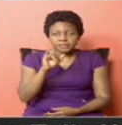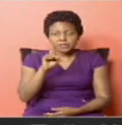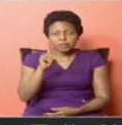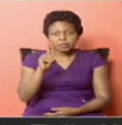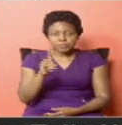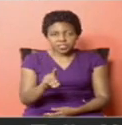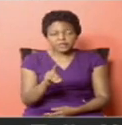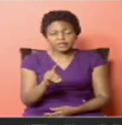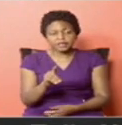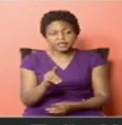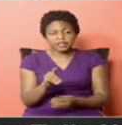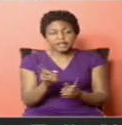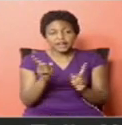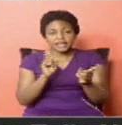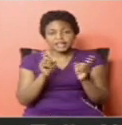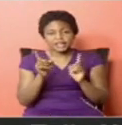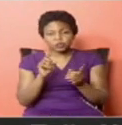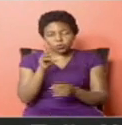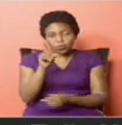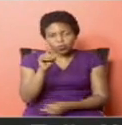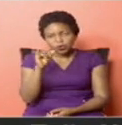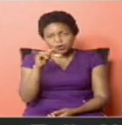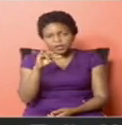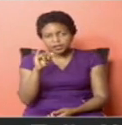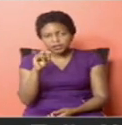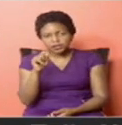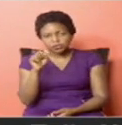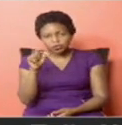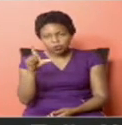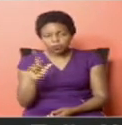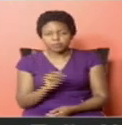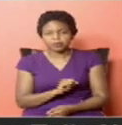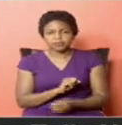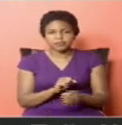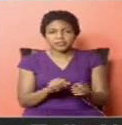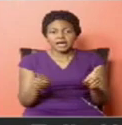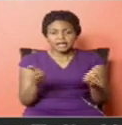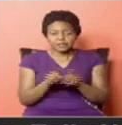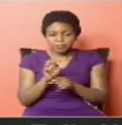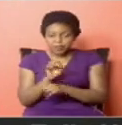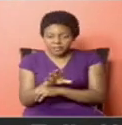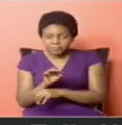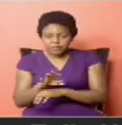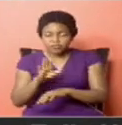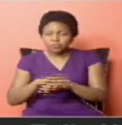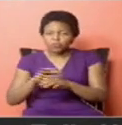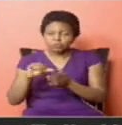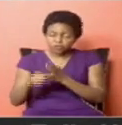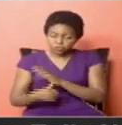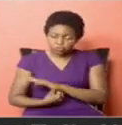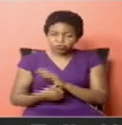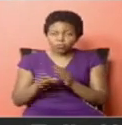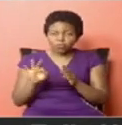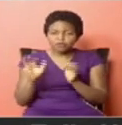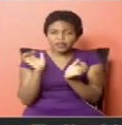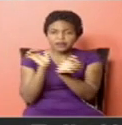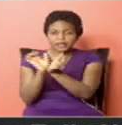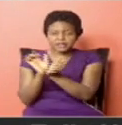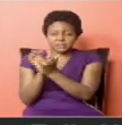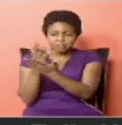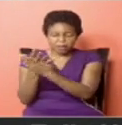of COVID-19, the advisory on places of detention, again in the context of